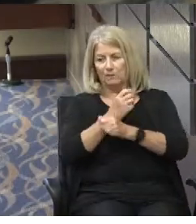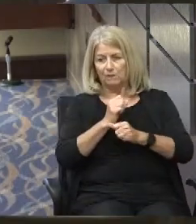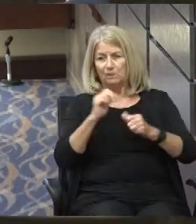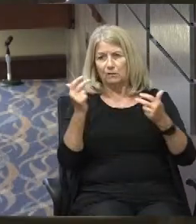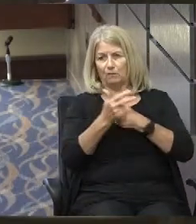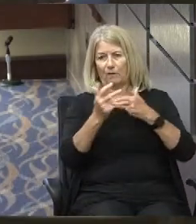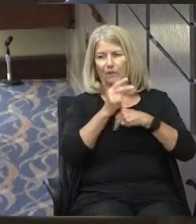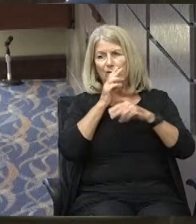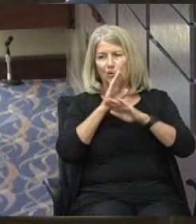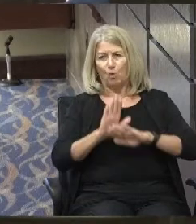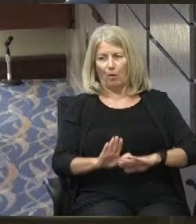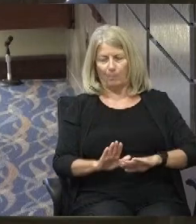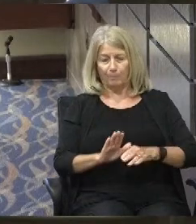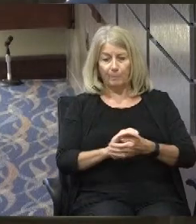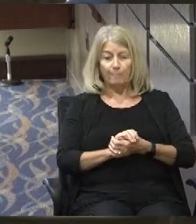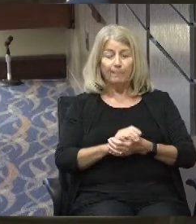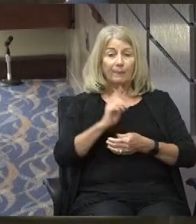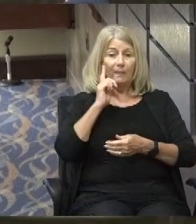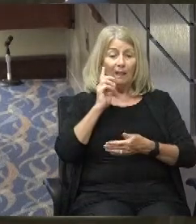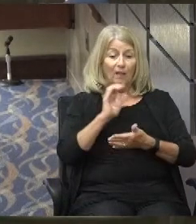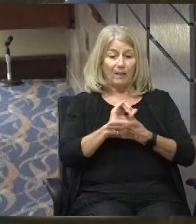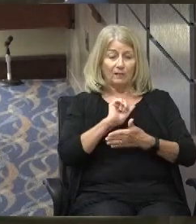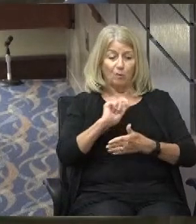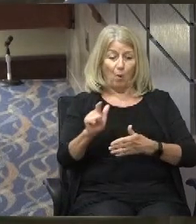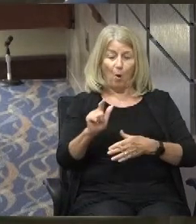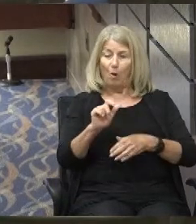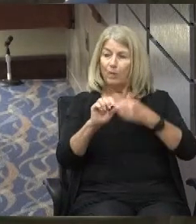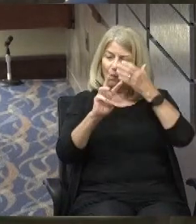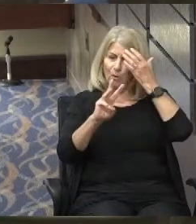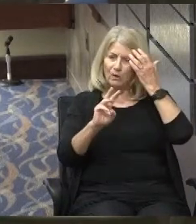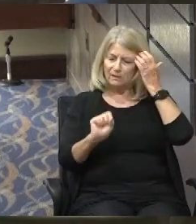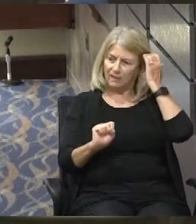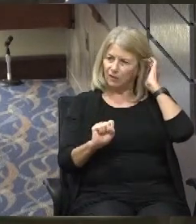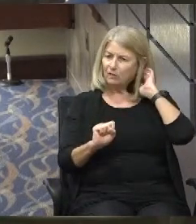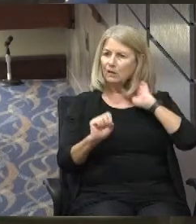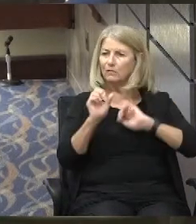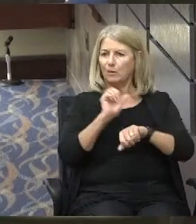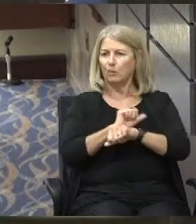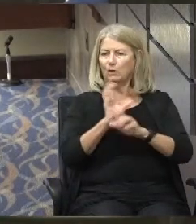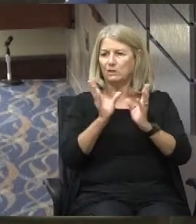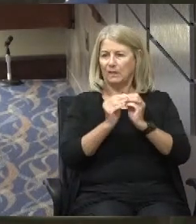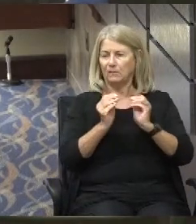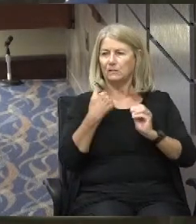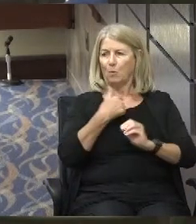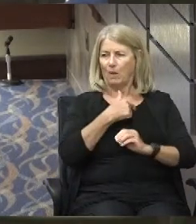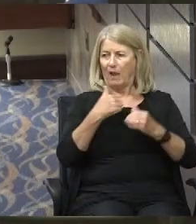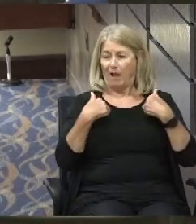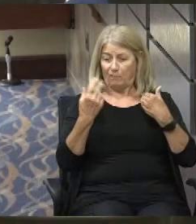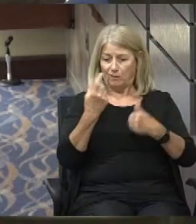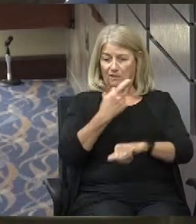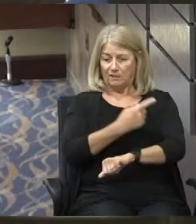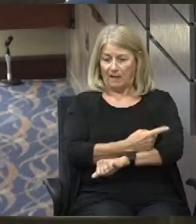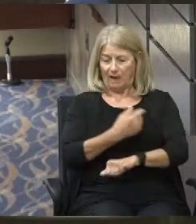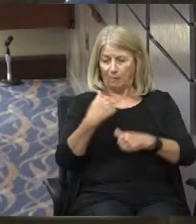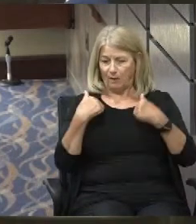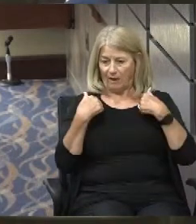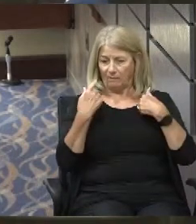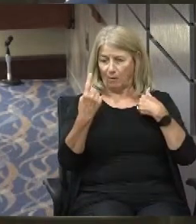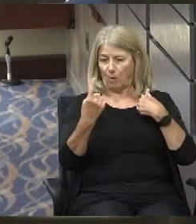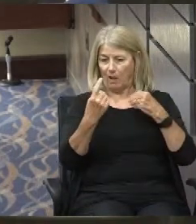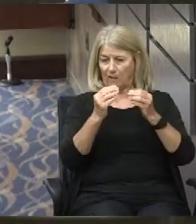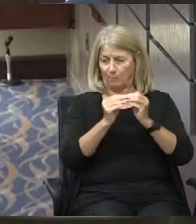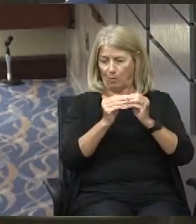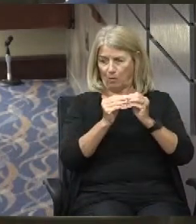I think that is all of the work sessions that we have for today. We have one